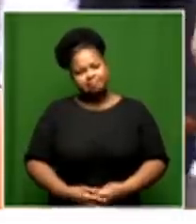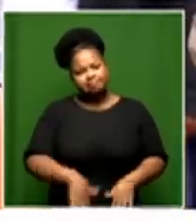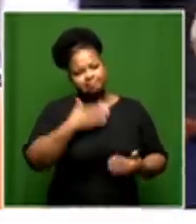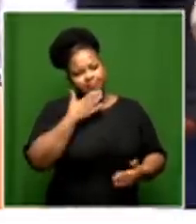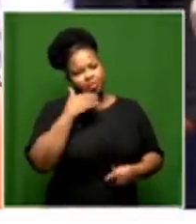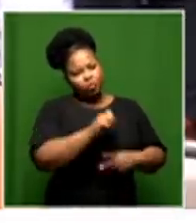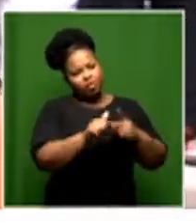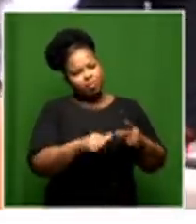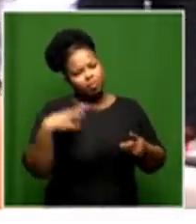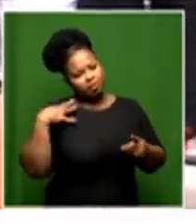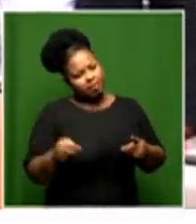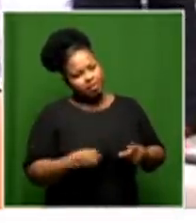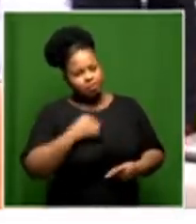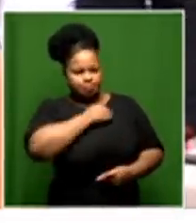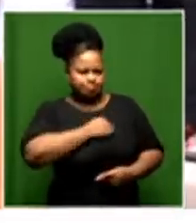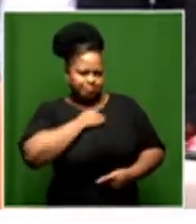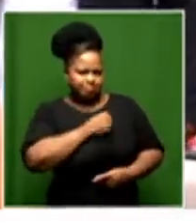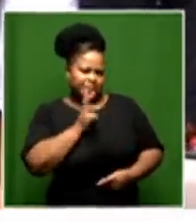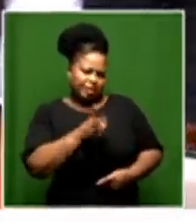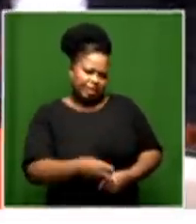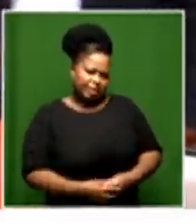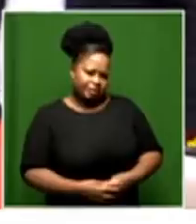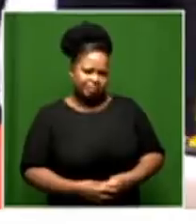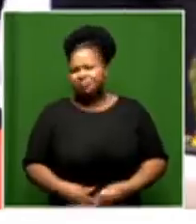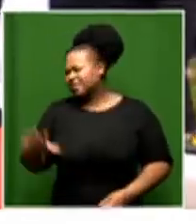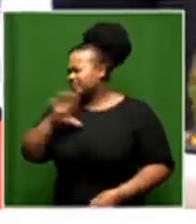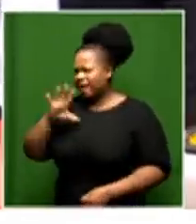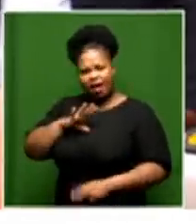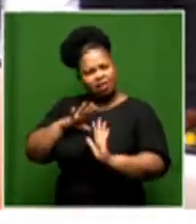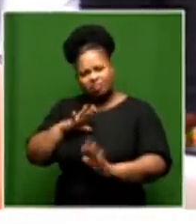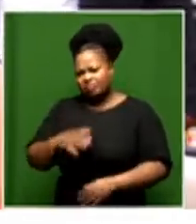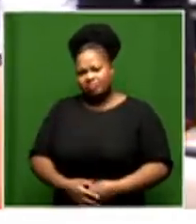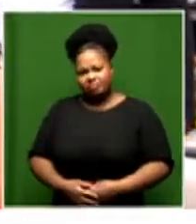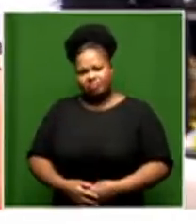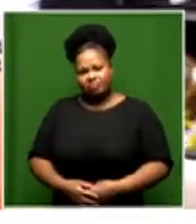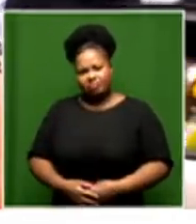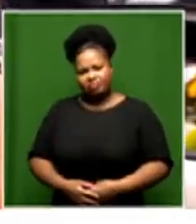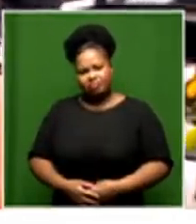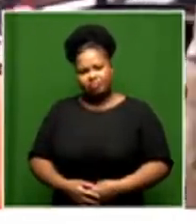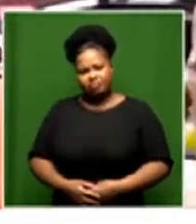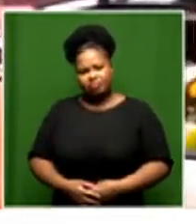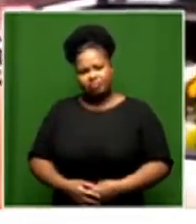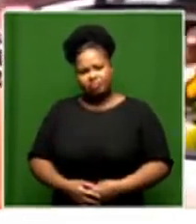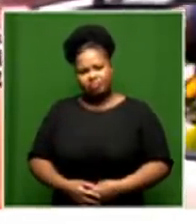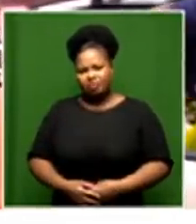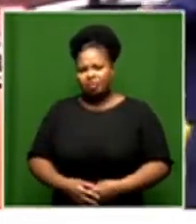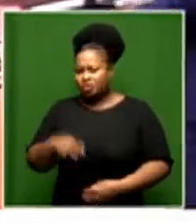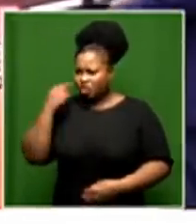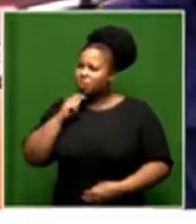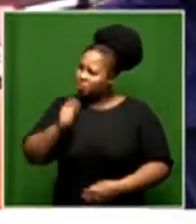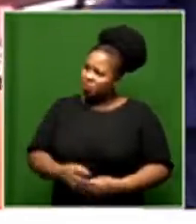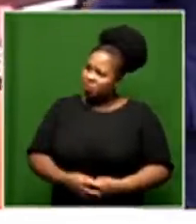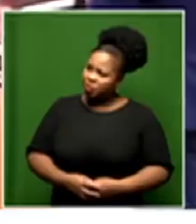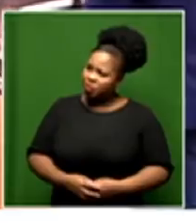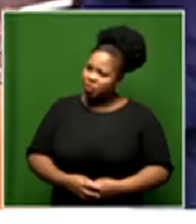Deputy Minister. Condolences to you once again. It's fine. It'll be okay. Really, Samkele?